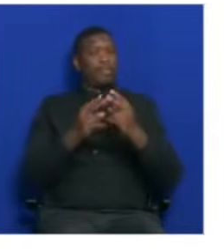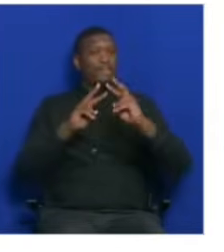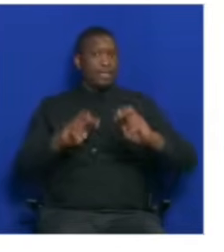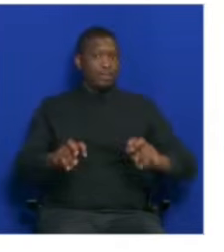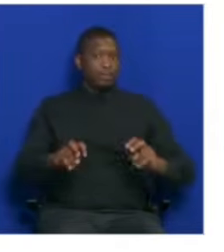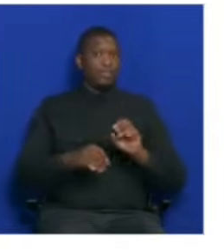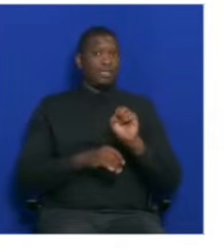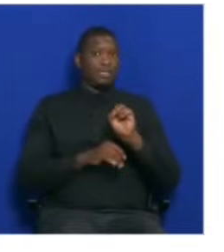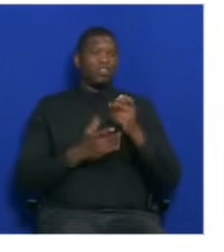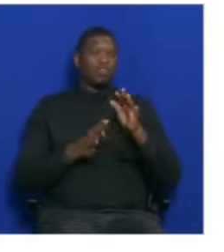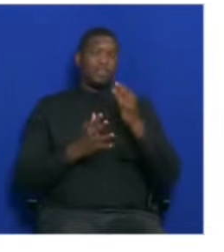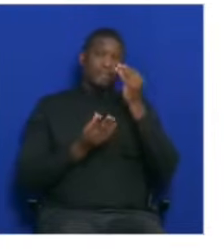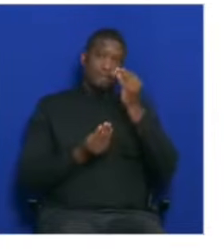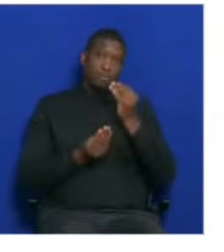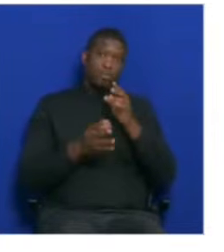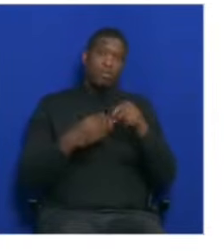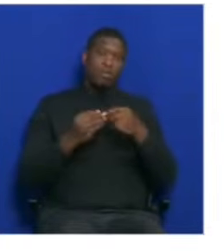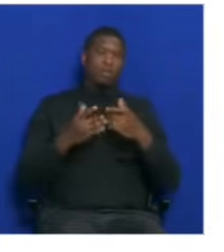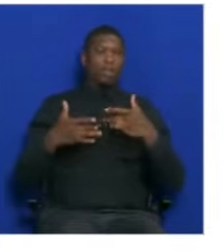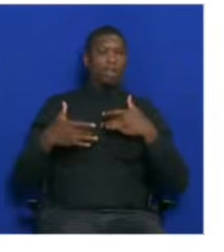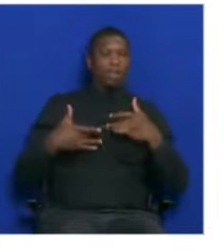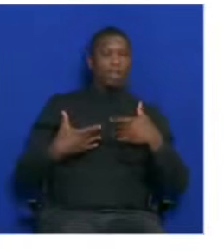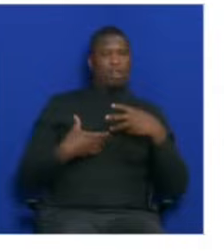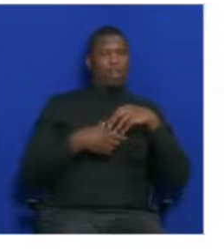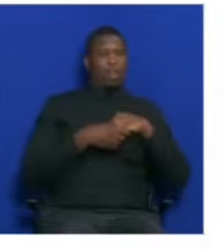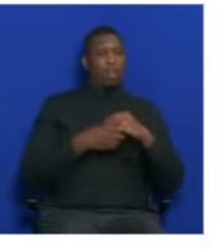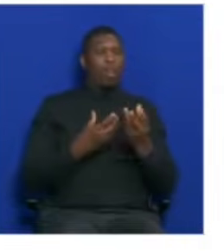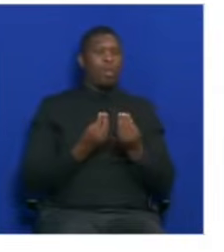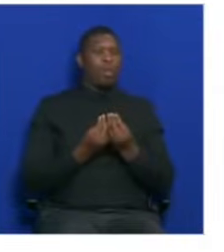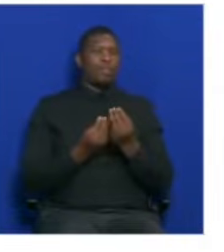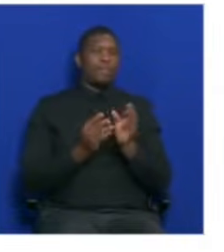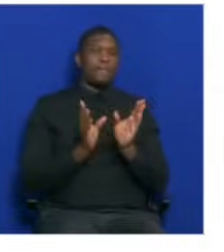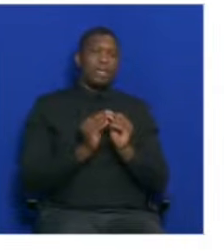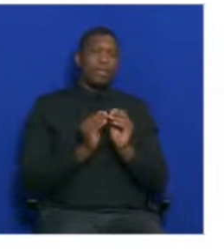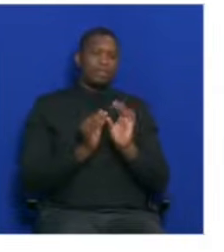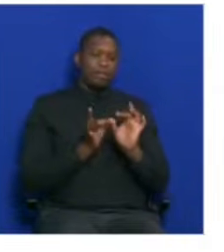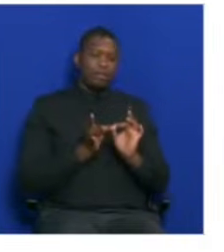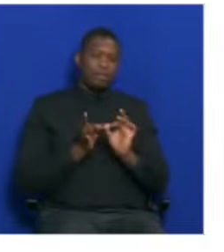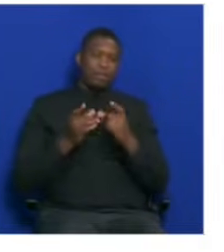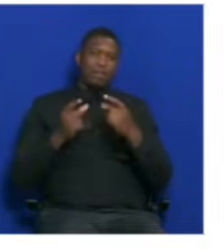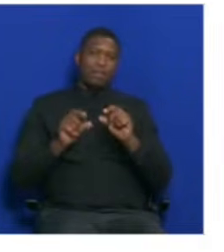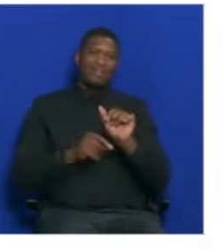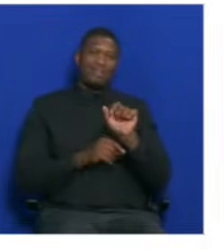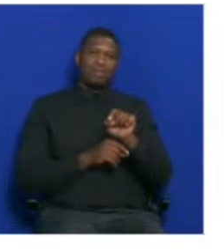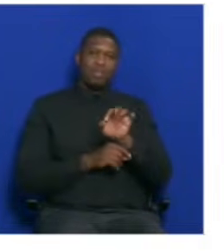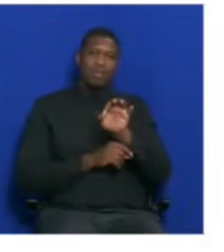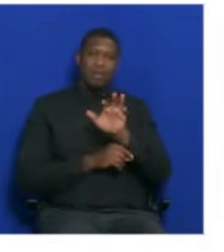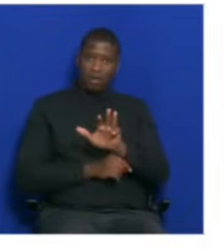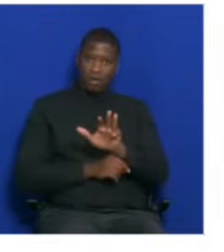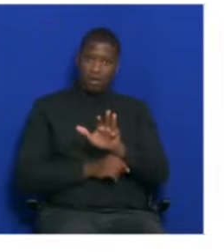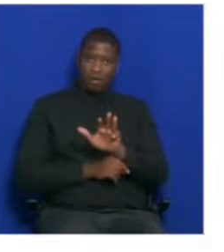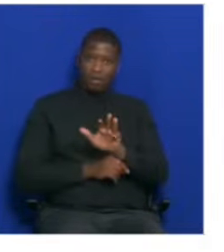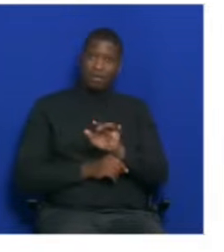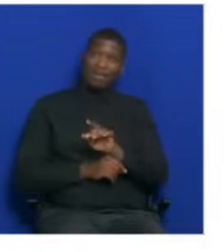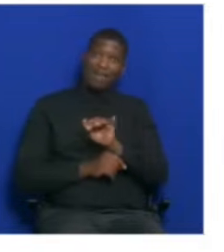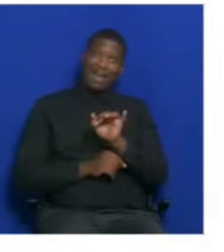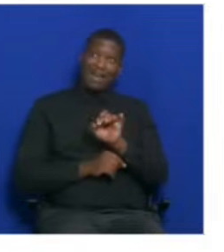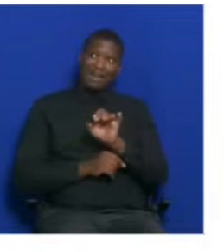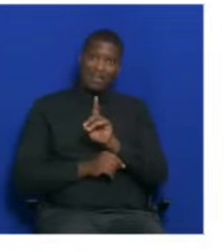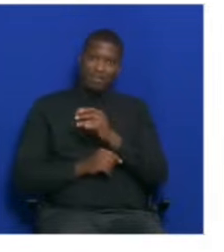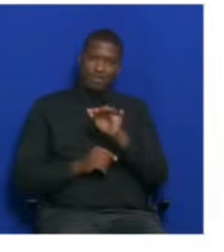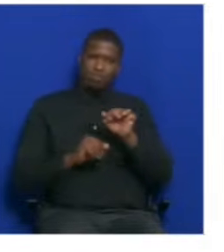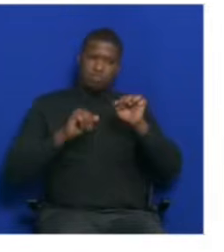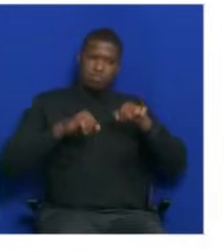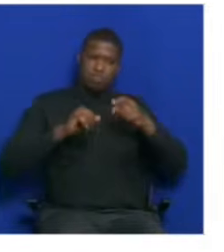he shared in the meeting as per paragraph 6.39. The ID agreed and stated that